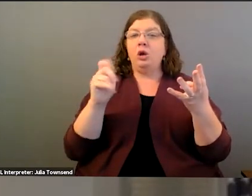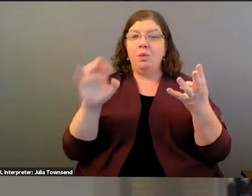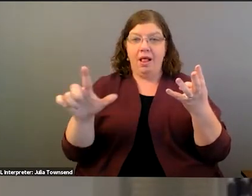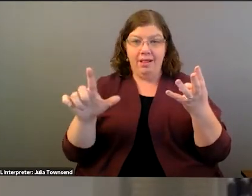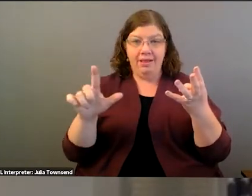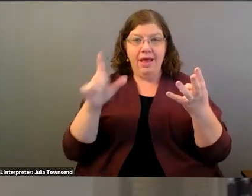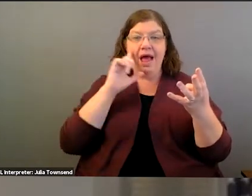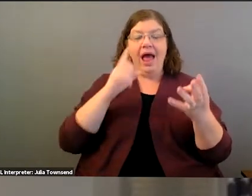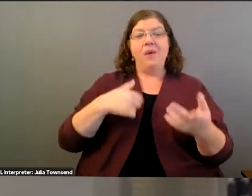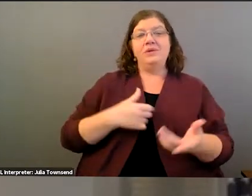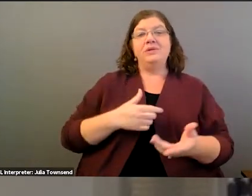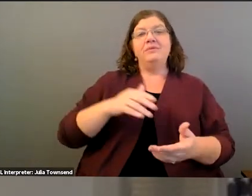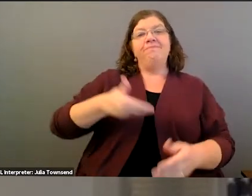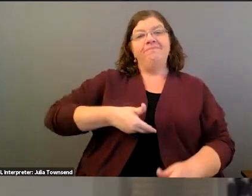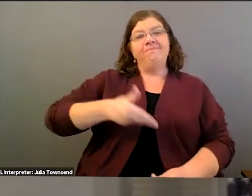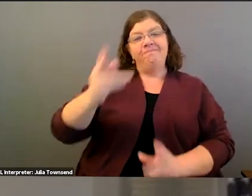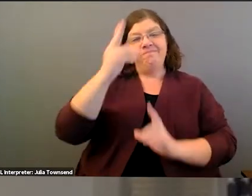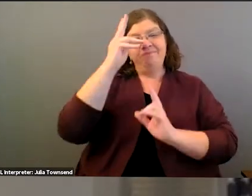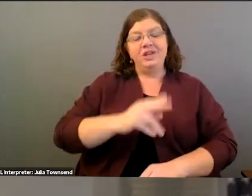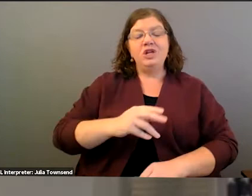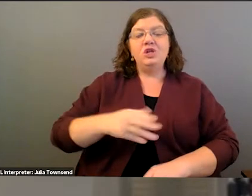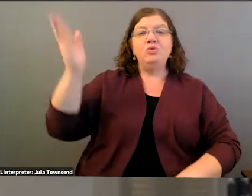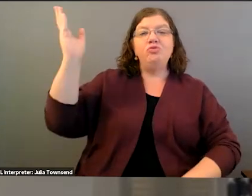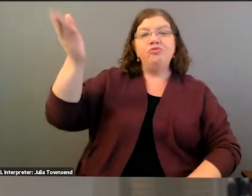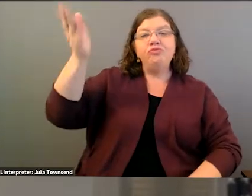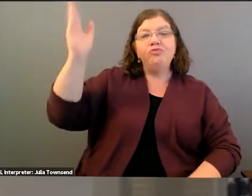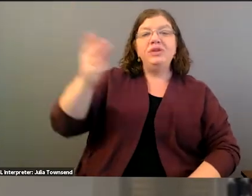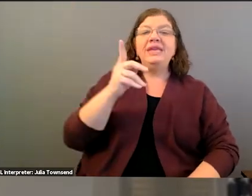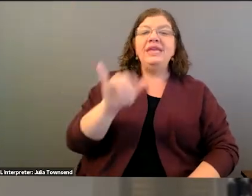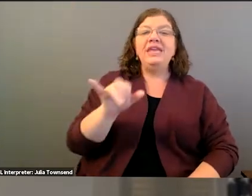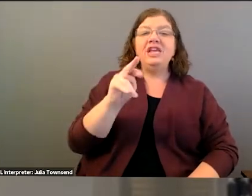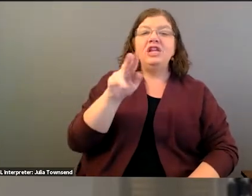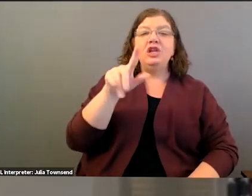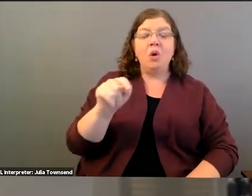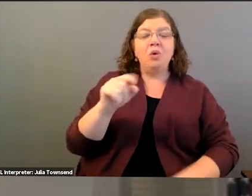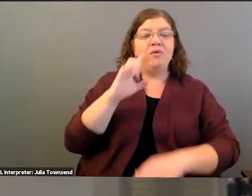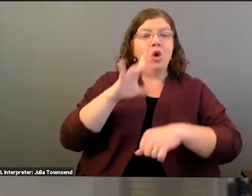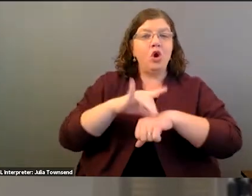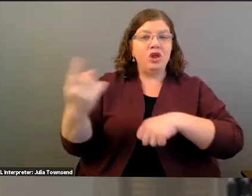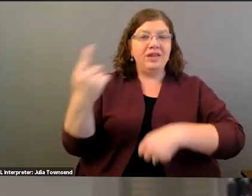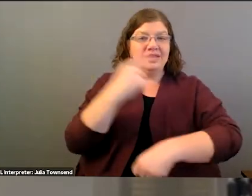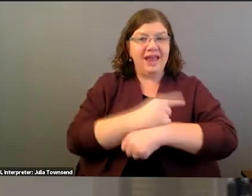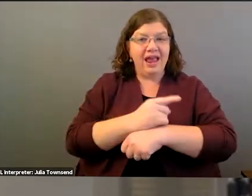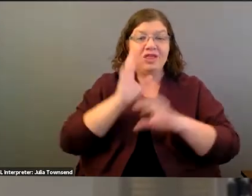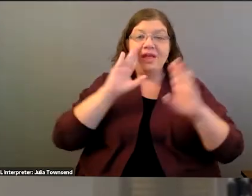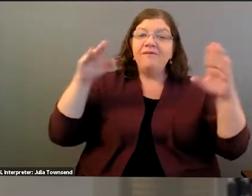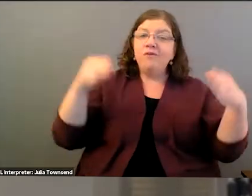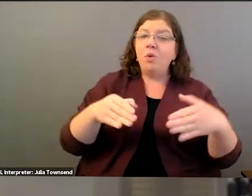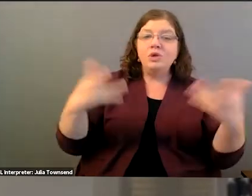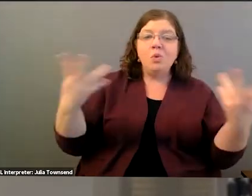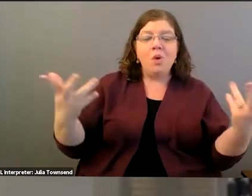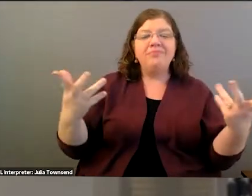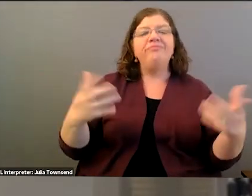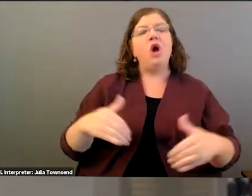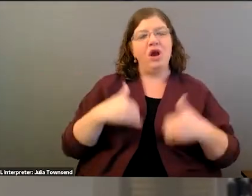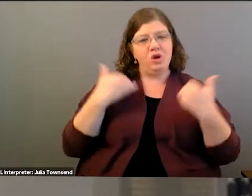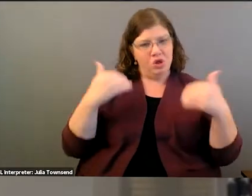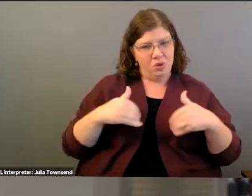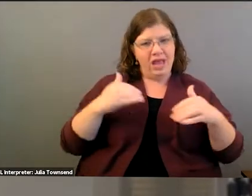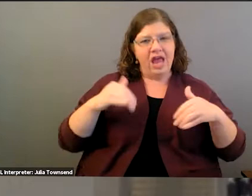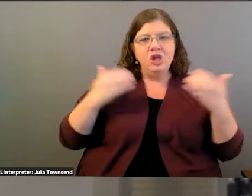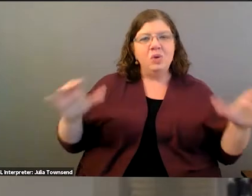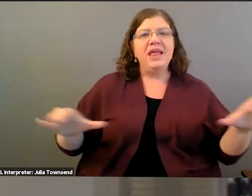give the keynote address for Earth Day on the opening day, which the focus, rightly so, was on our youth and youth activism. In